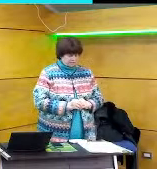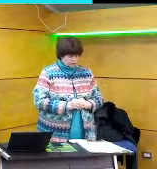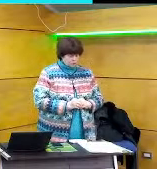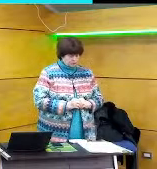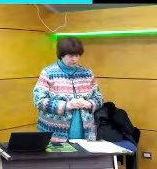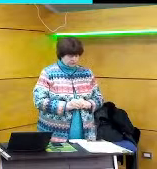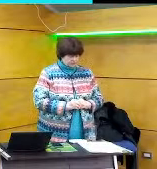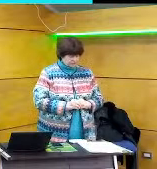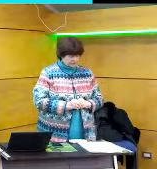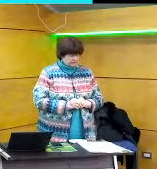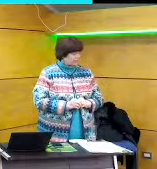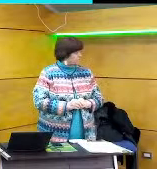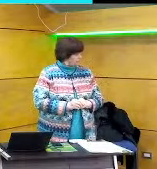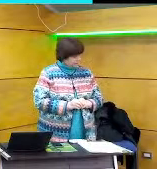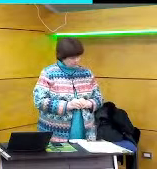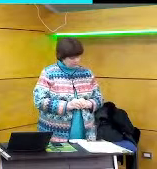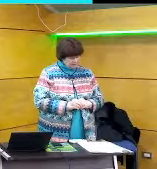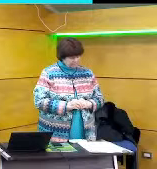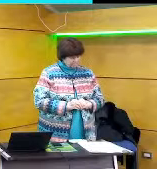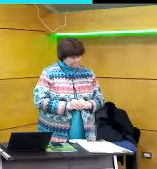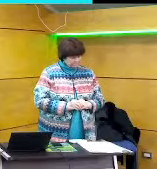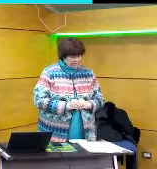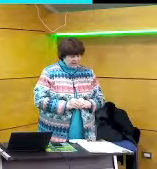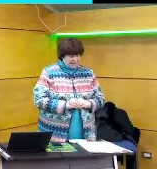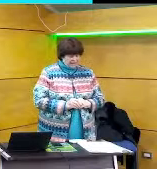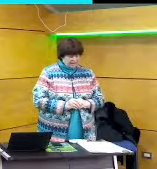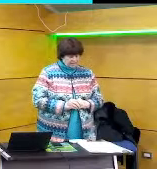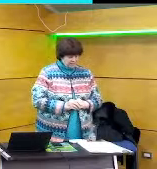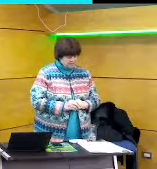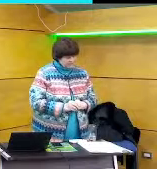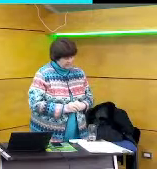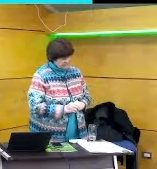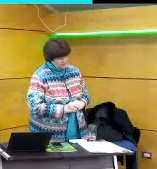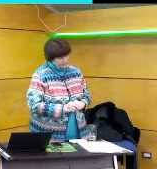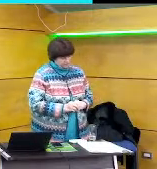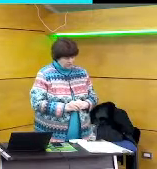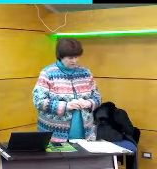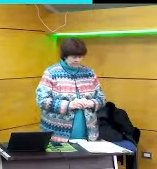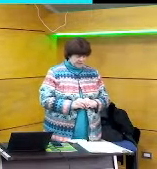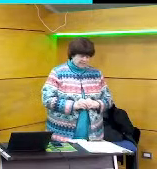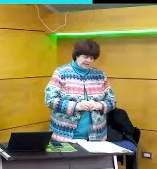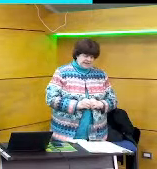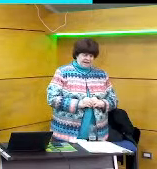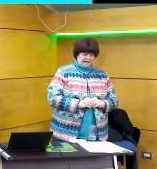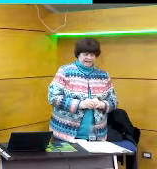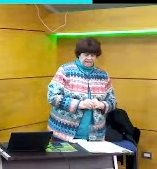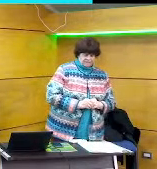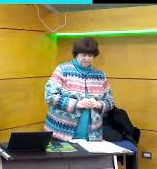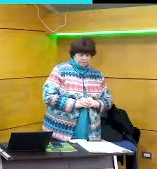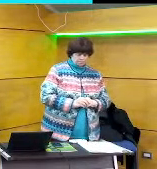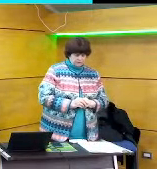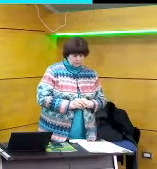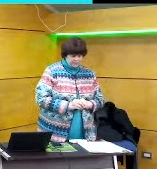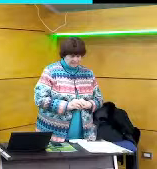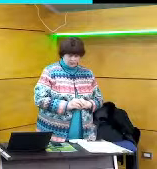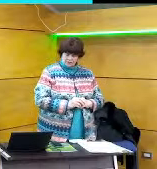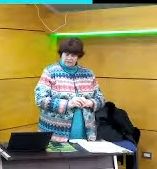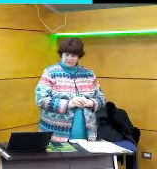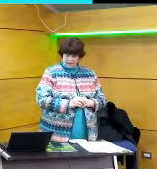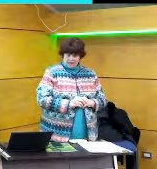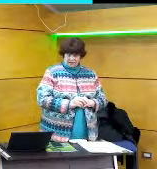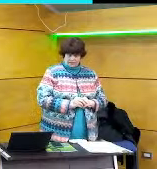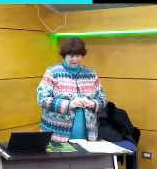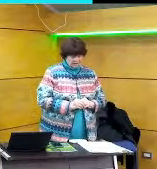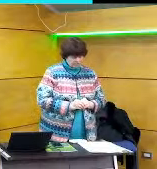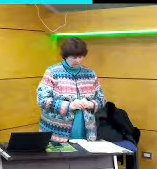located in two regions, the left side of the brain, and they're connected to the nerves. And the blue